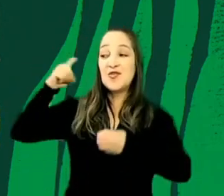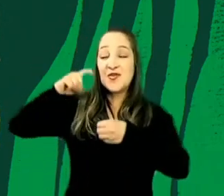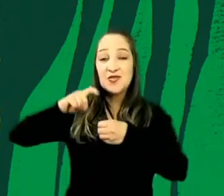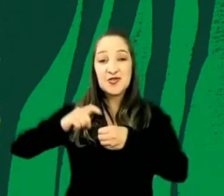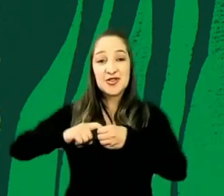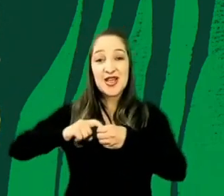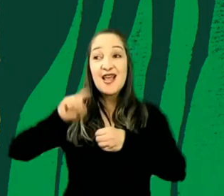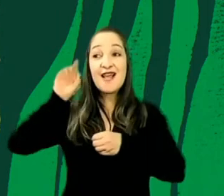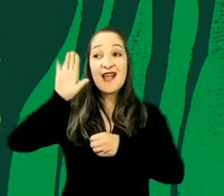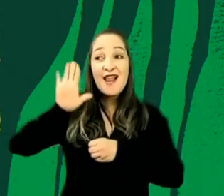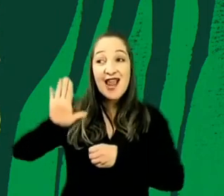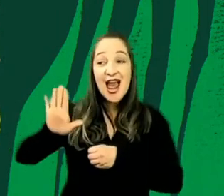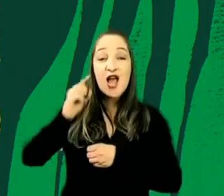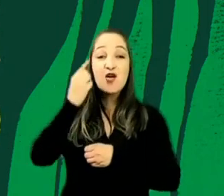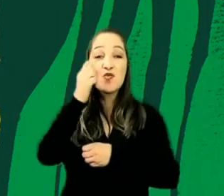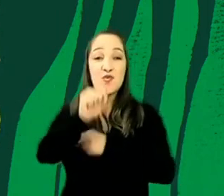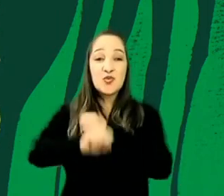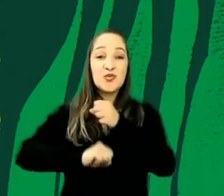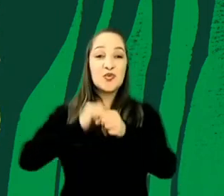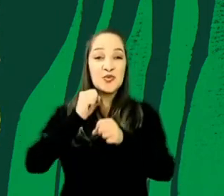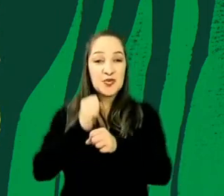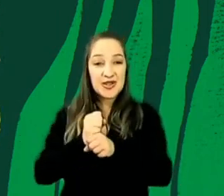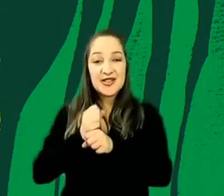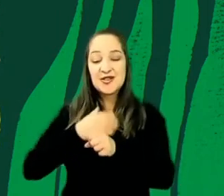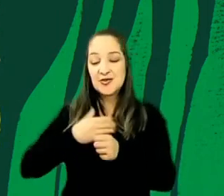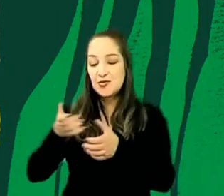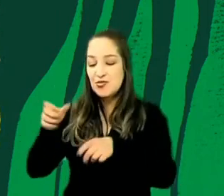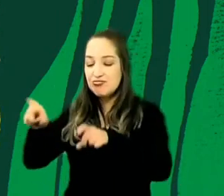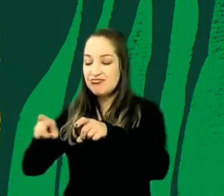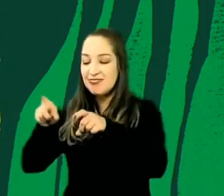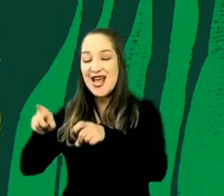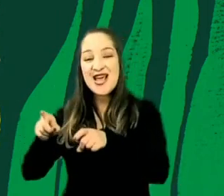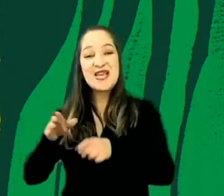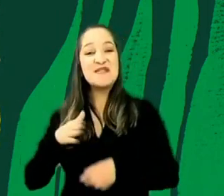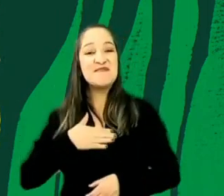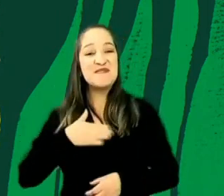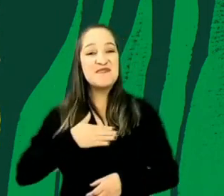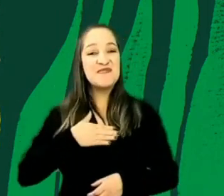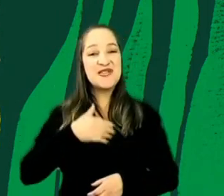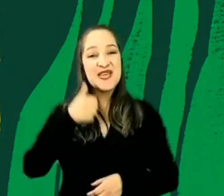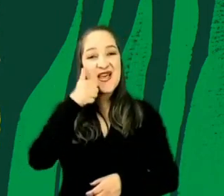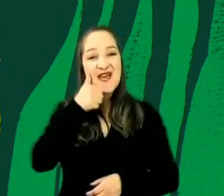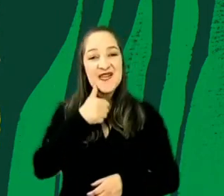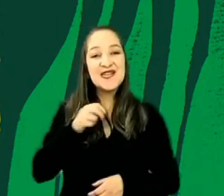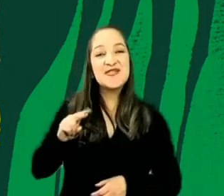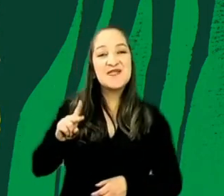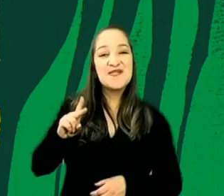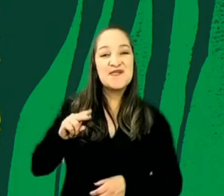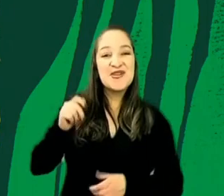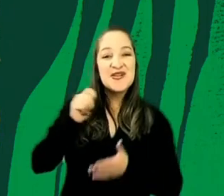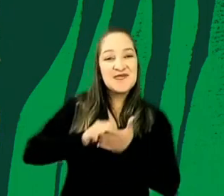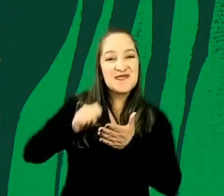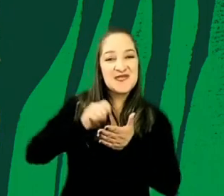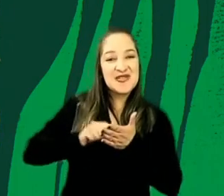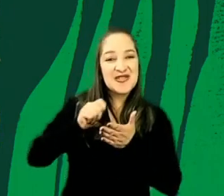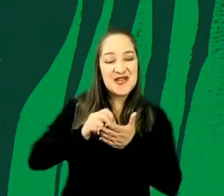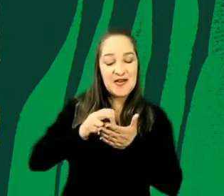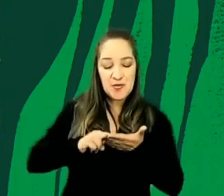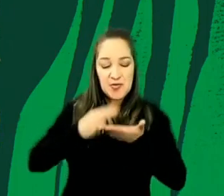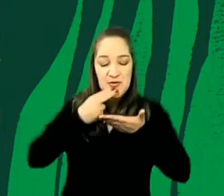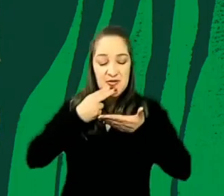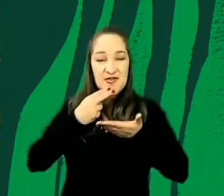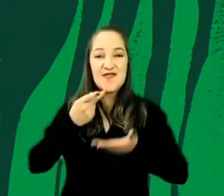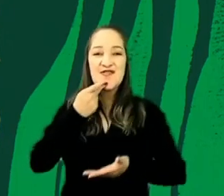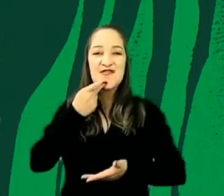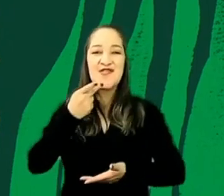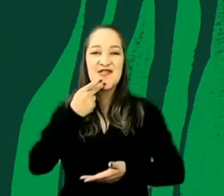now. I came here and I'm thinking my sister wrote to me. She asked about the okra plants. The okra plants are blooming. So I